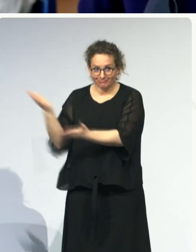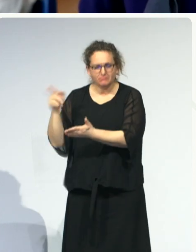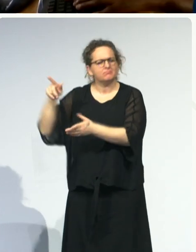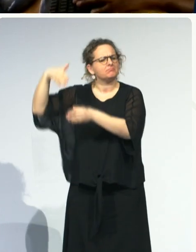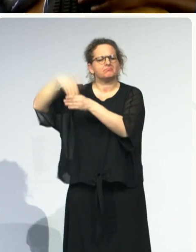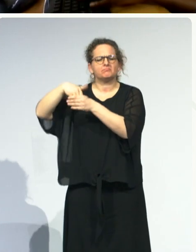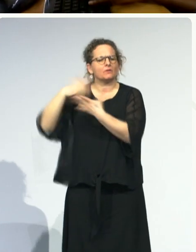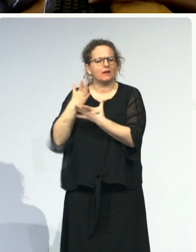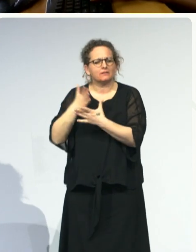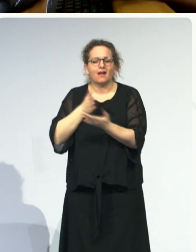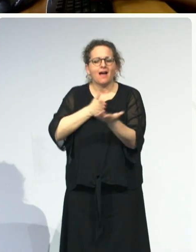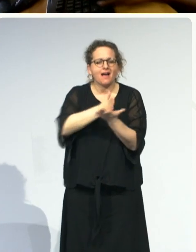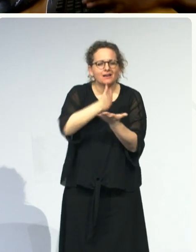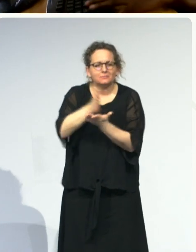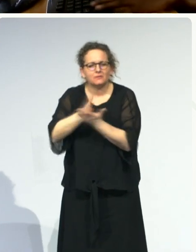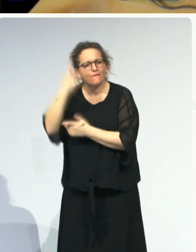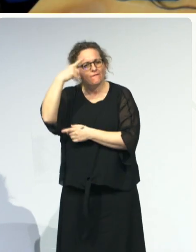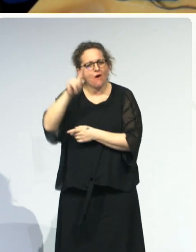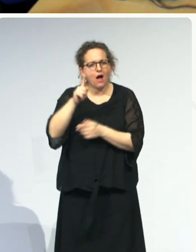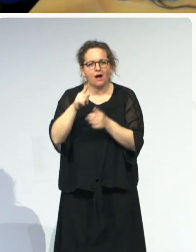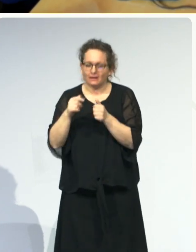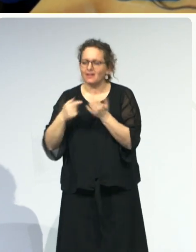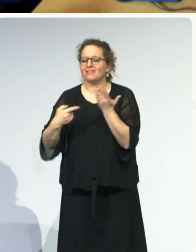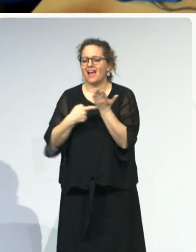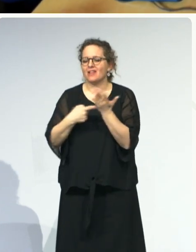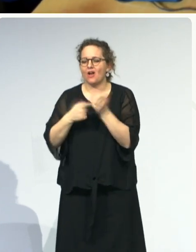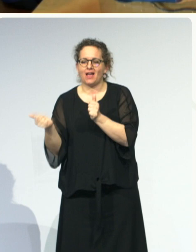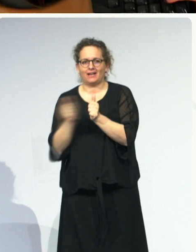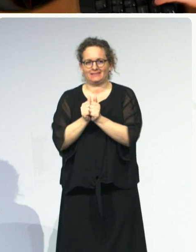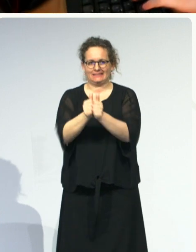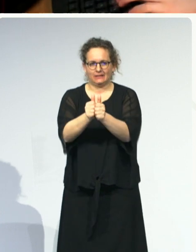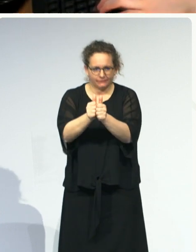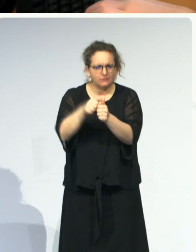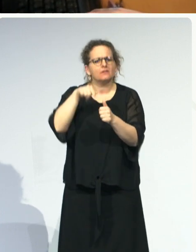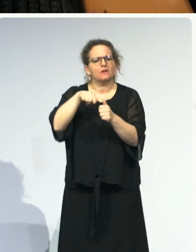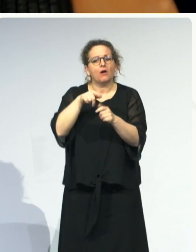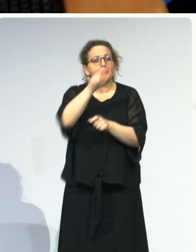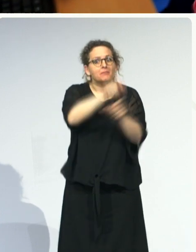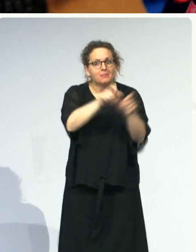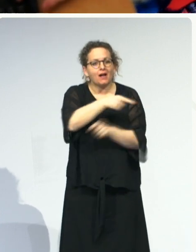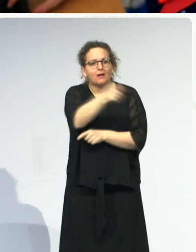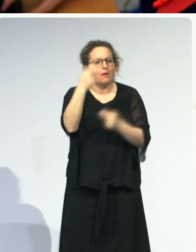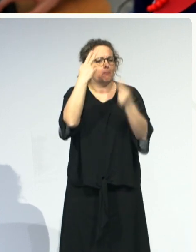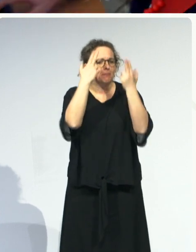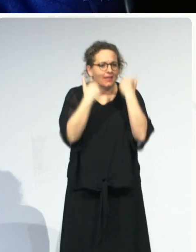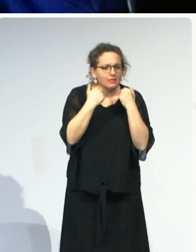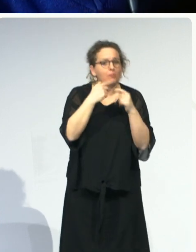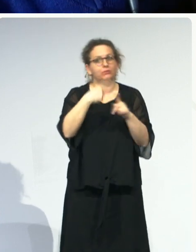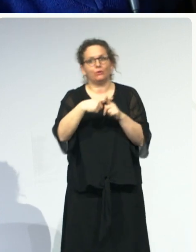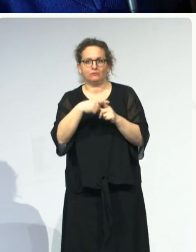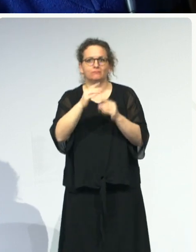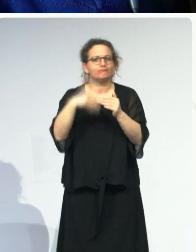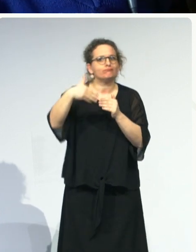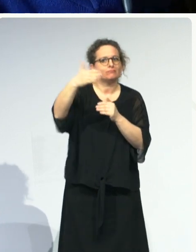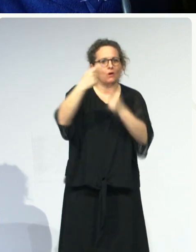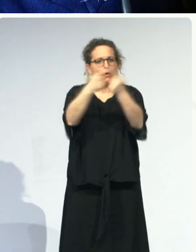access to assistive technology for students who are blind or have low vision. It equips specialist schools with assistive